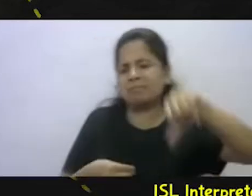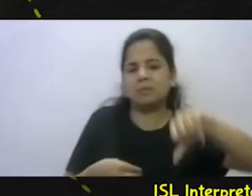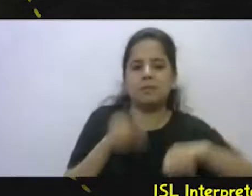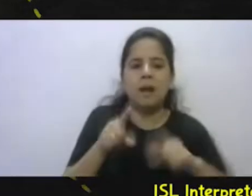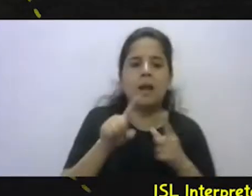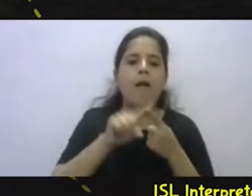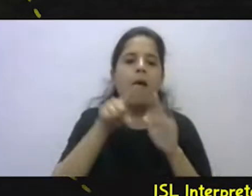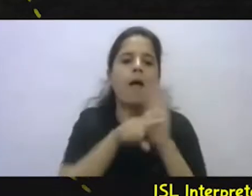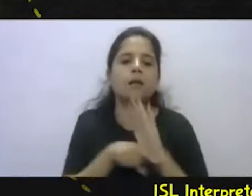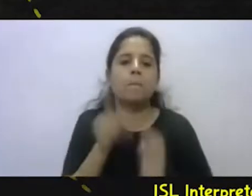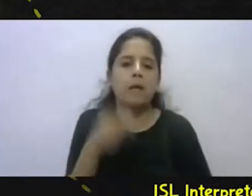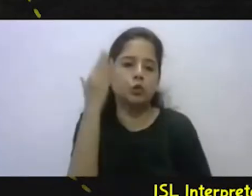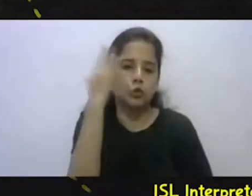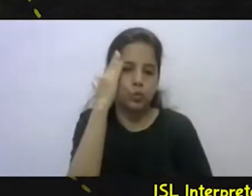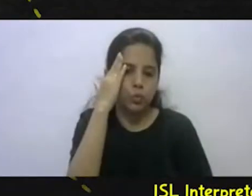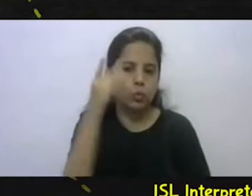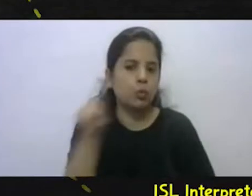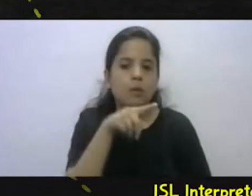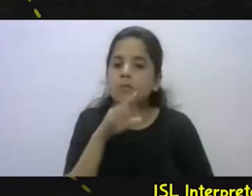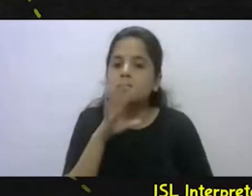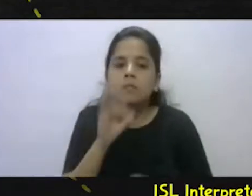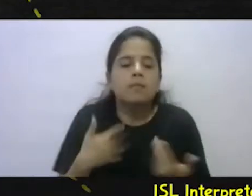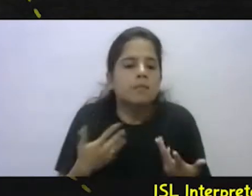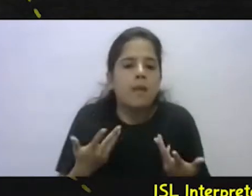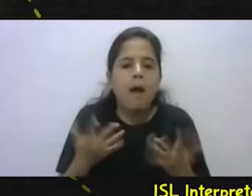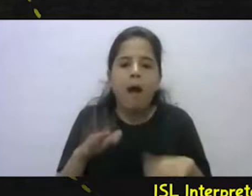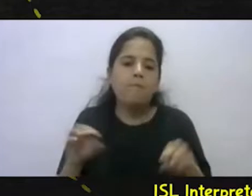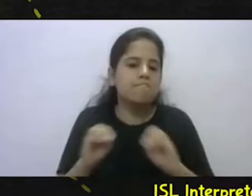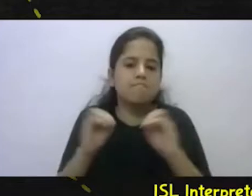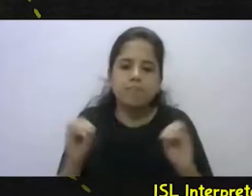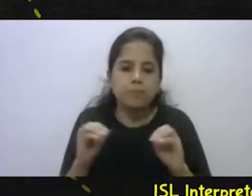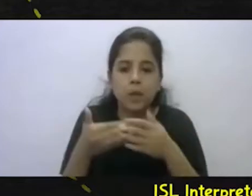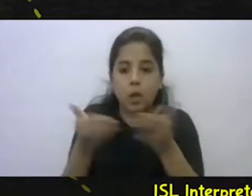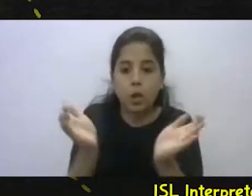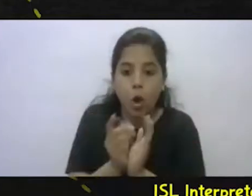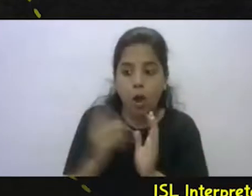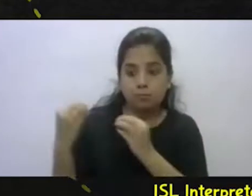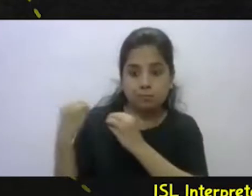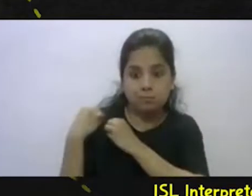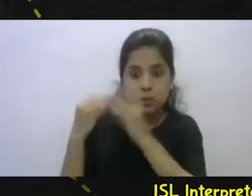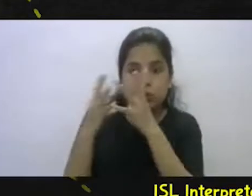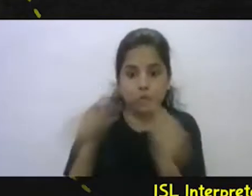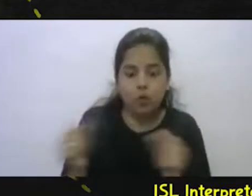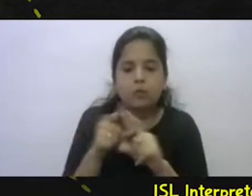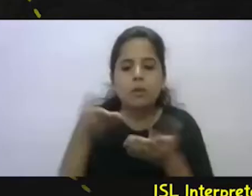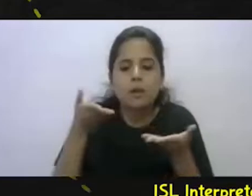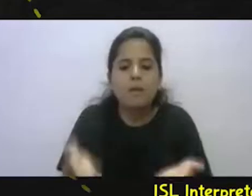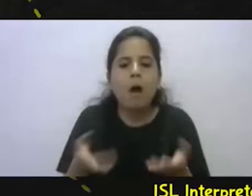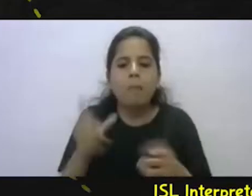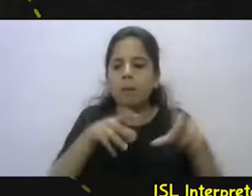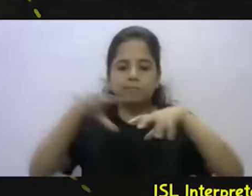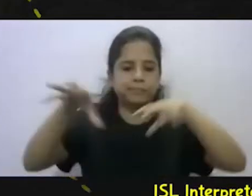mooring yourself, because we don't really have community accountability in this age of fragmentation,